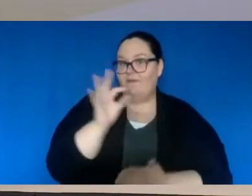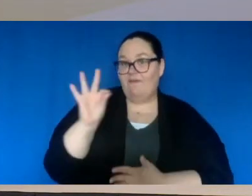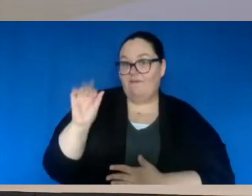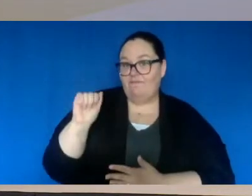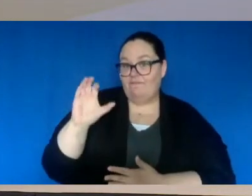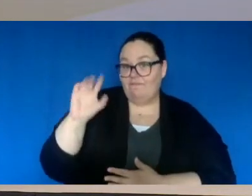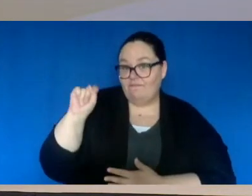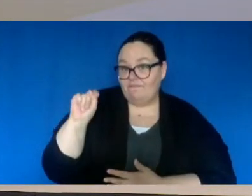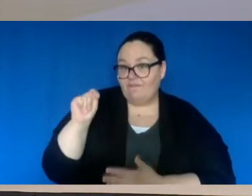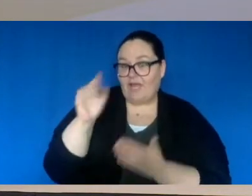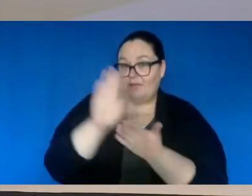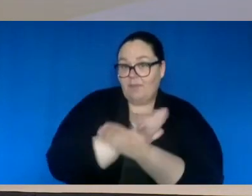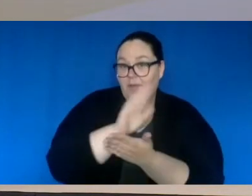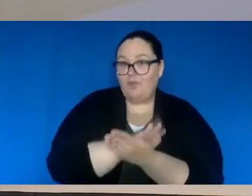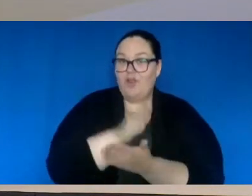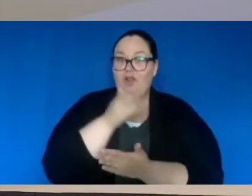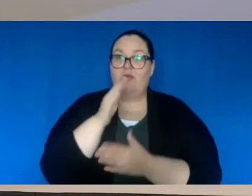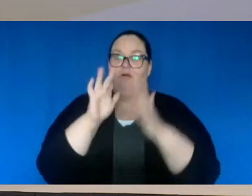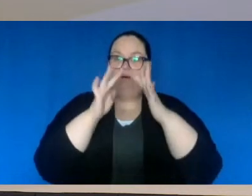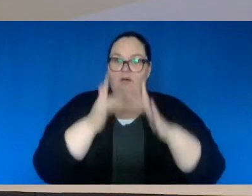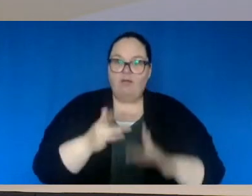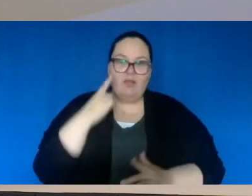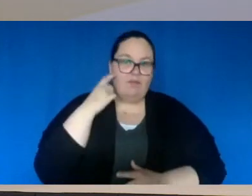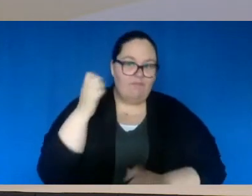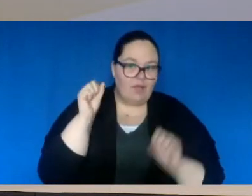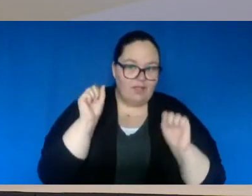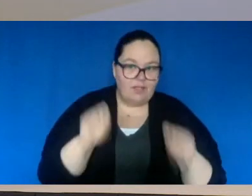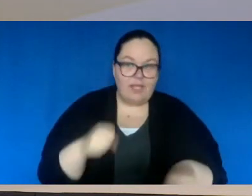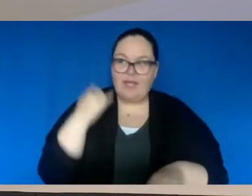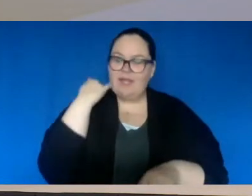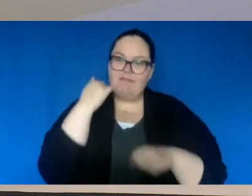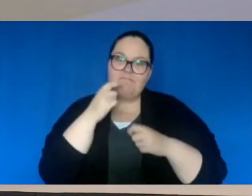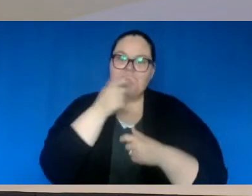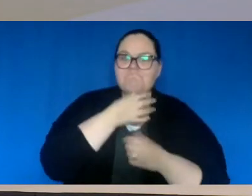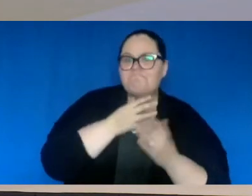multiple languages for individuals, businesses, and service organizations.